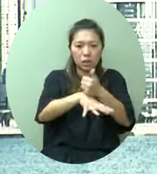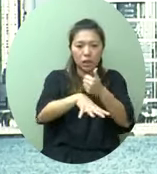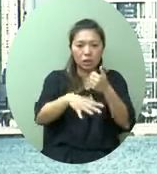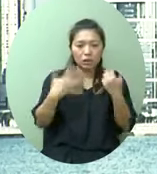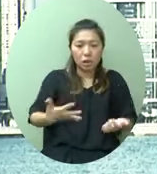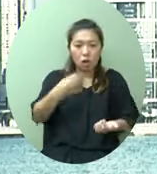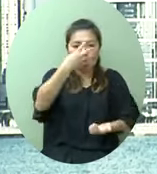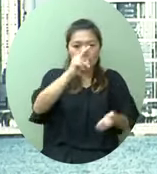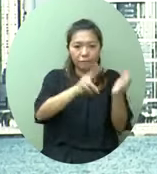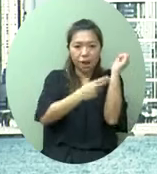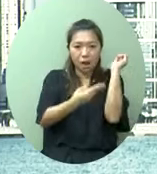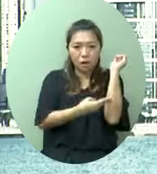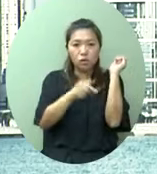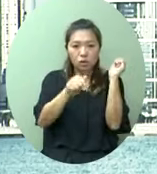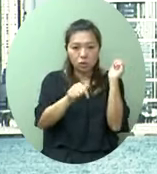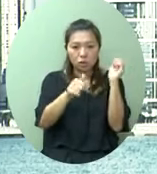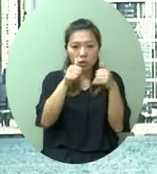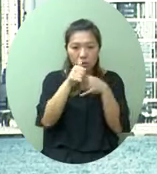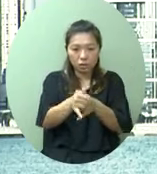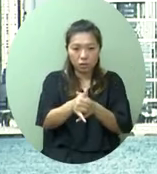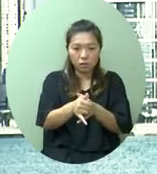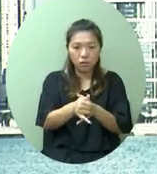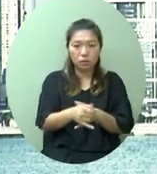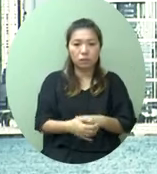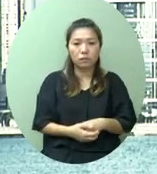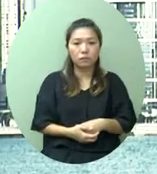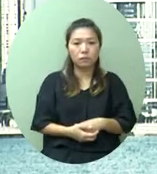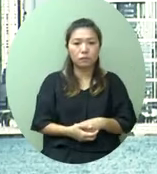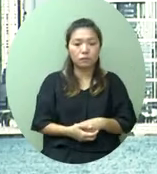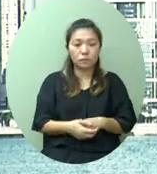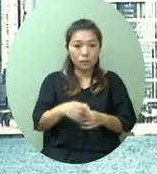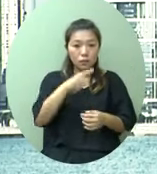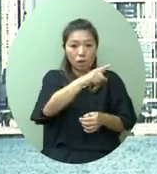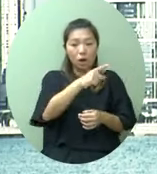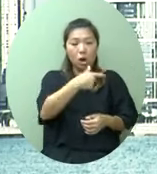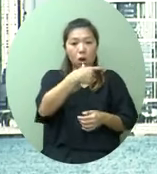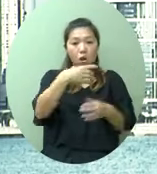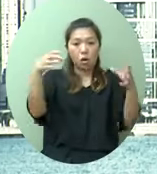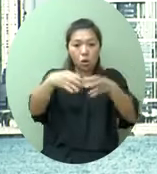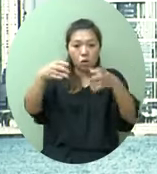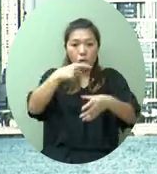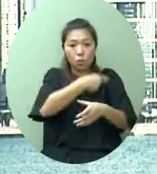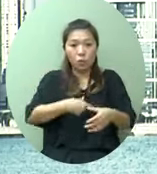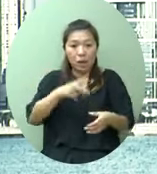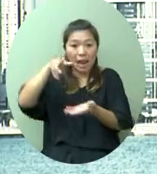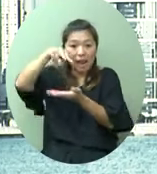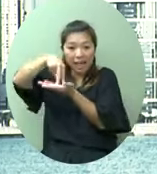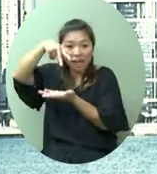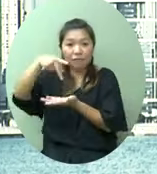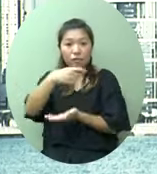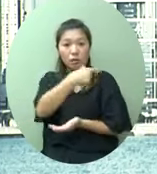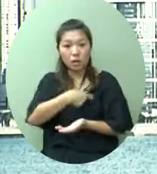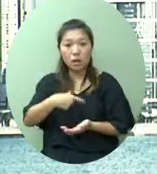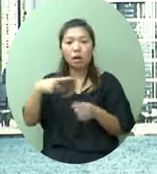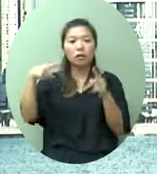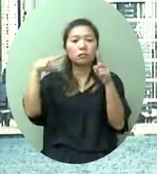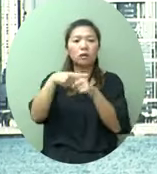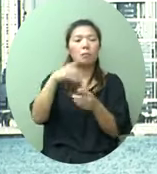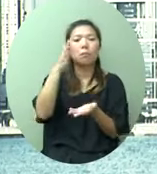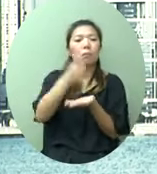are not given power. Unlike the Legislative Council, district councils by themselves, they do not possess